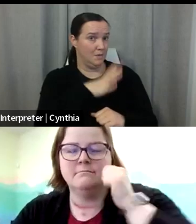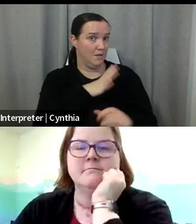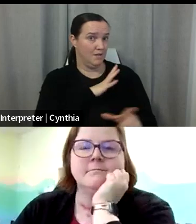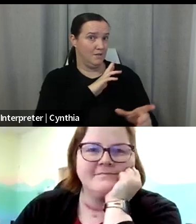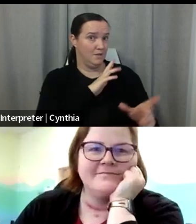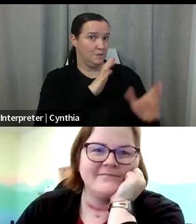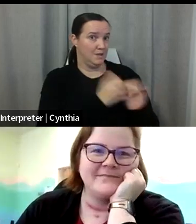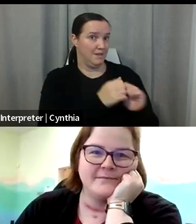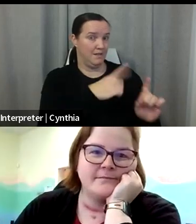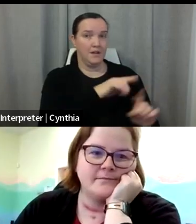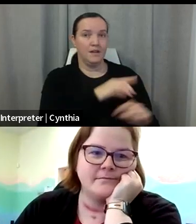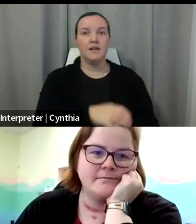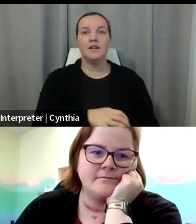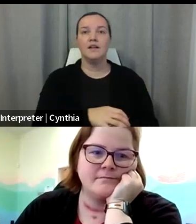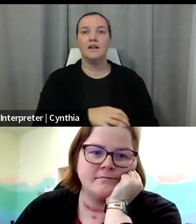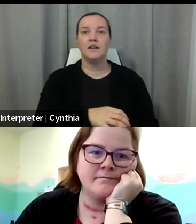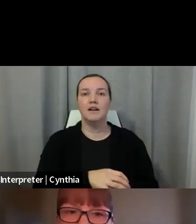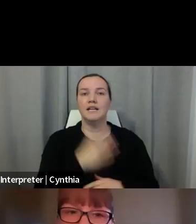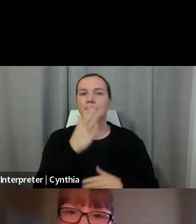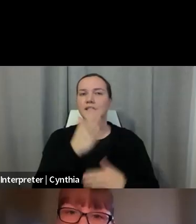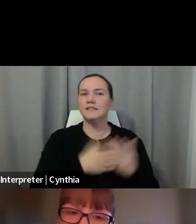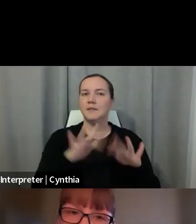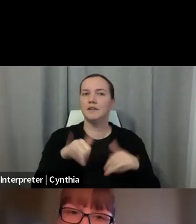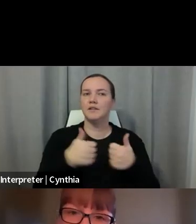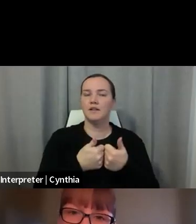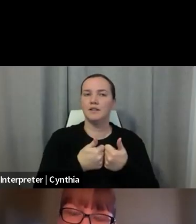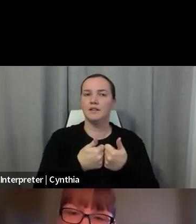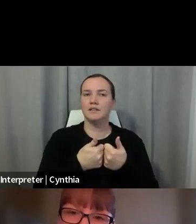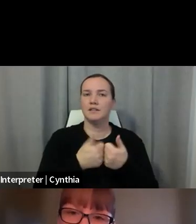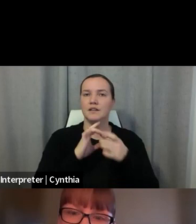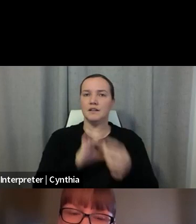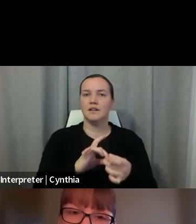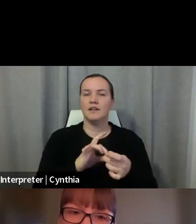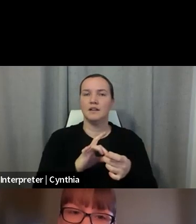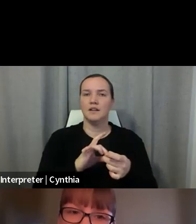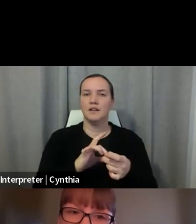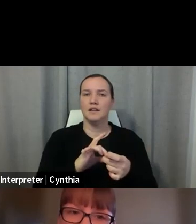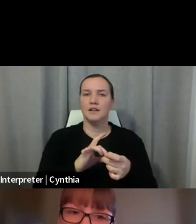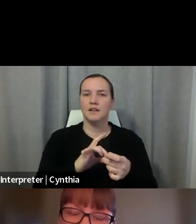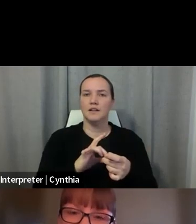with. That some of the difficulties were around